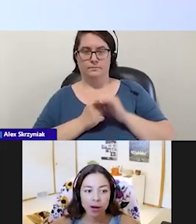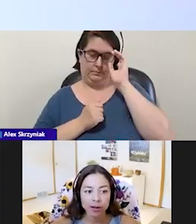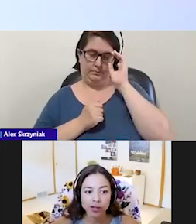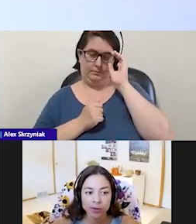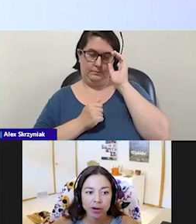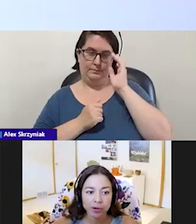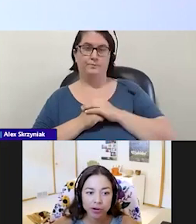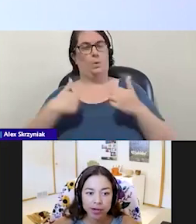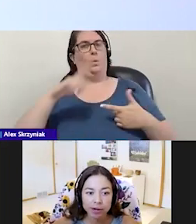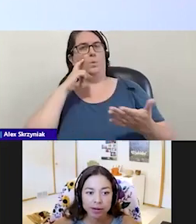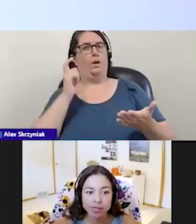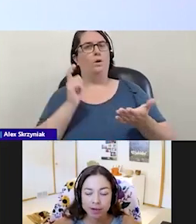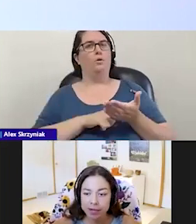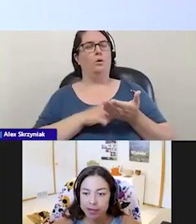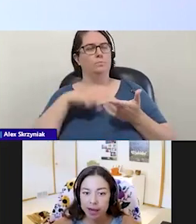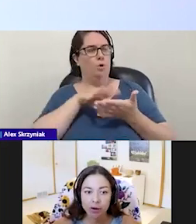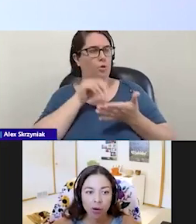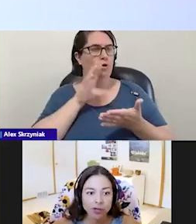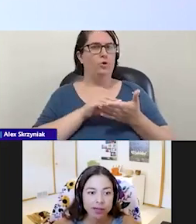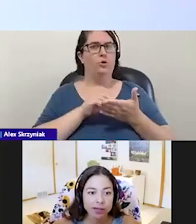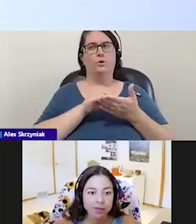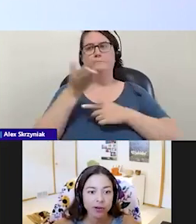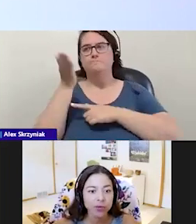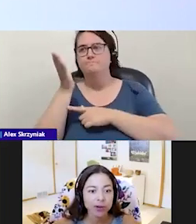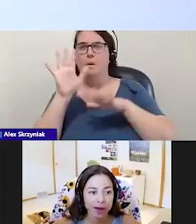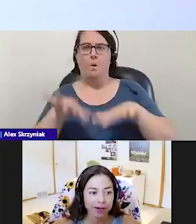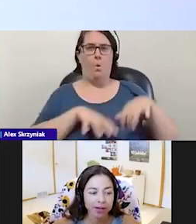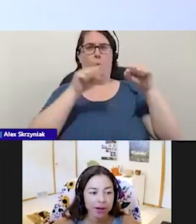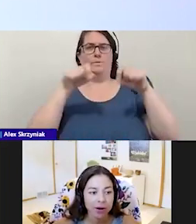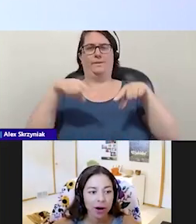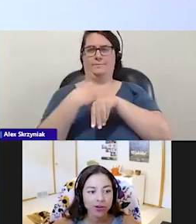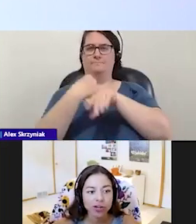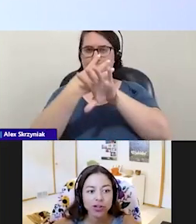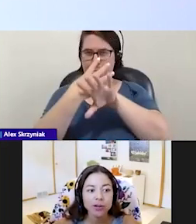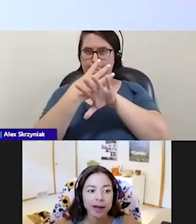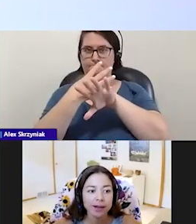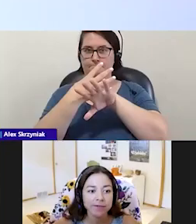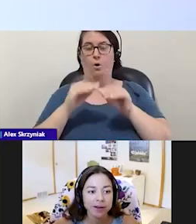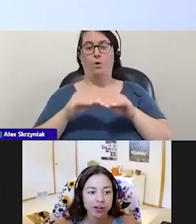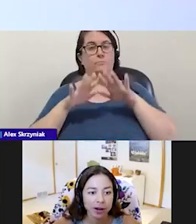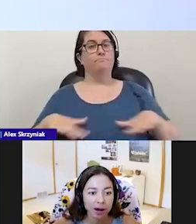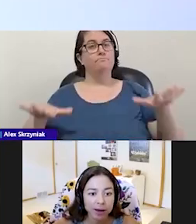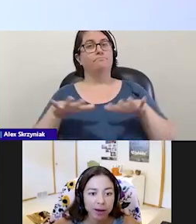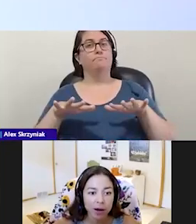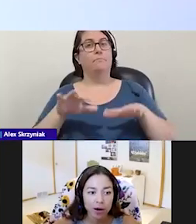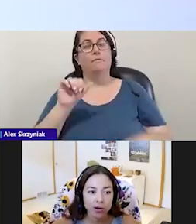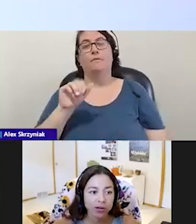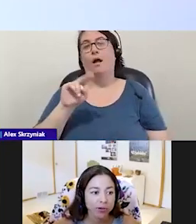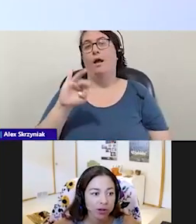We acknowledge that we are learning, speaking, and hosting this virtual event on the traditional lands of the